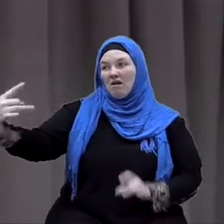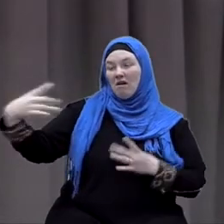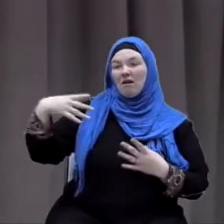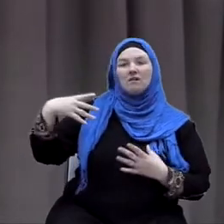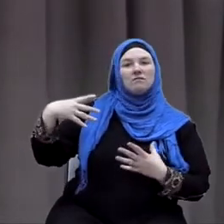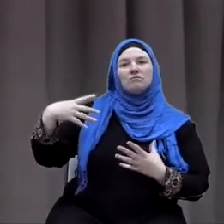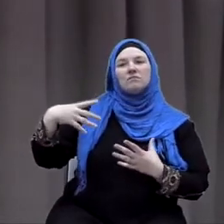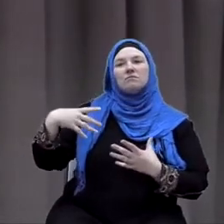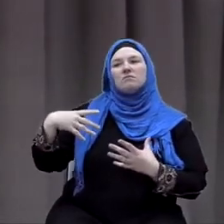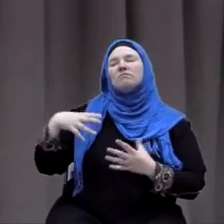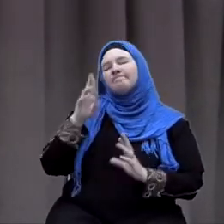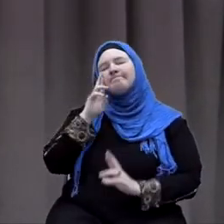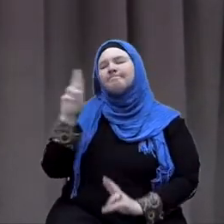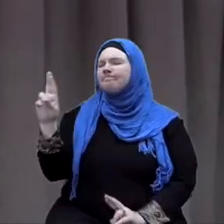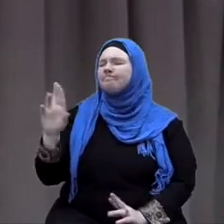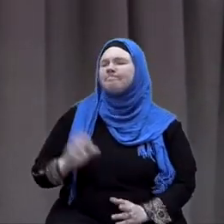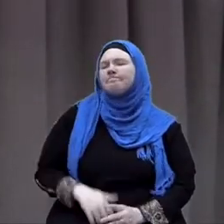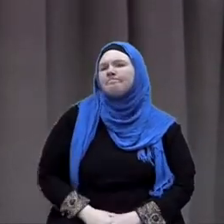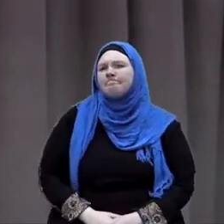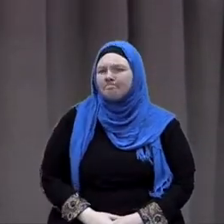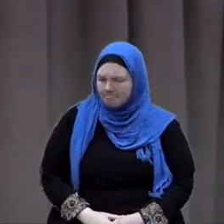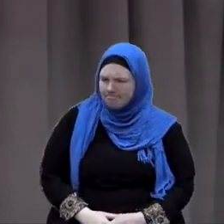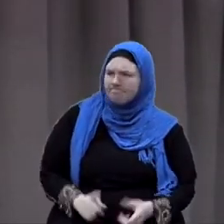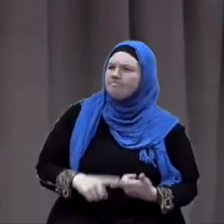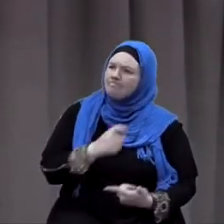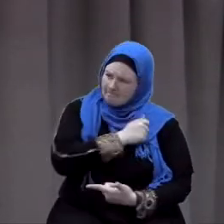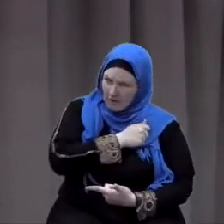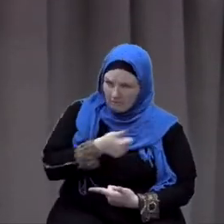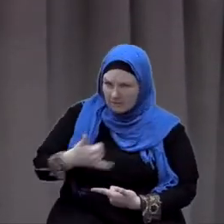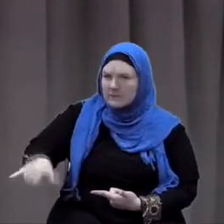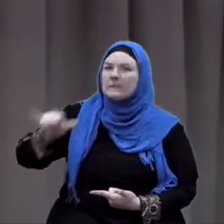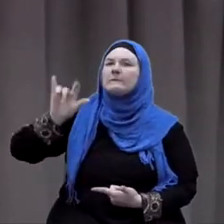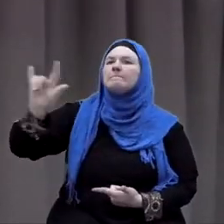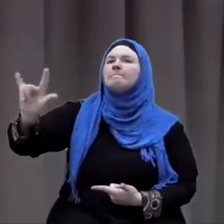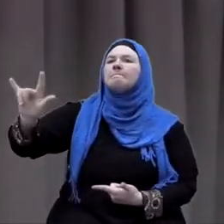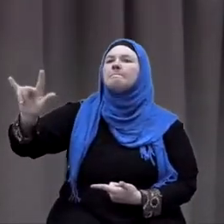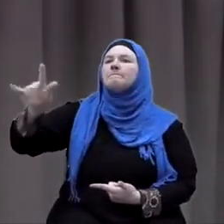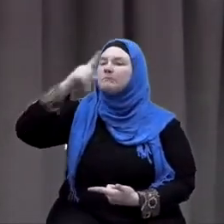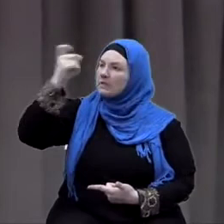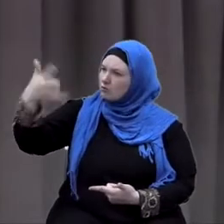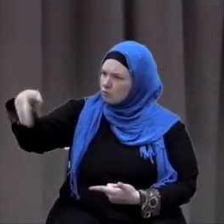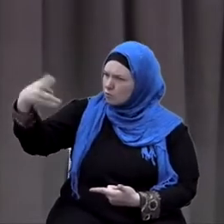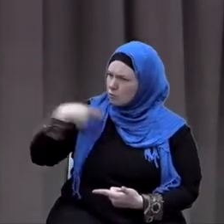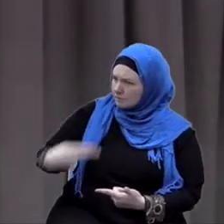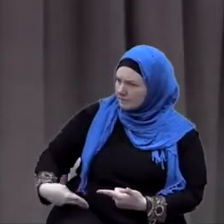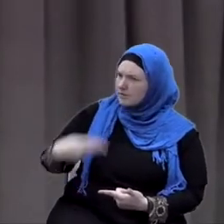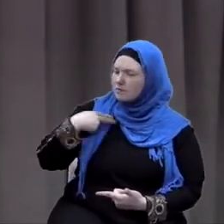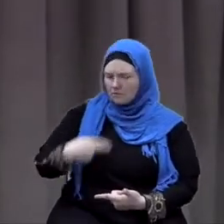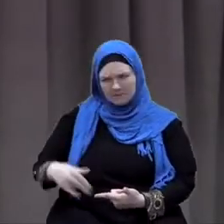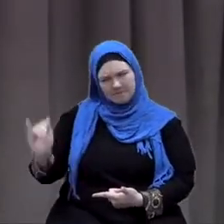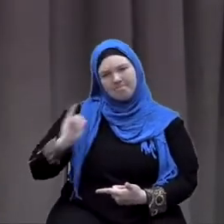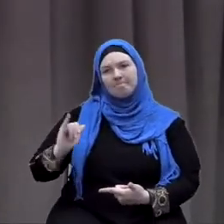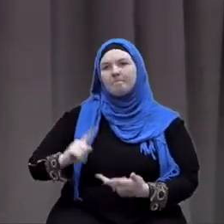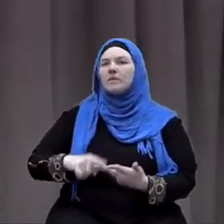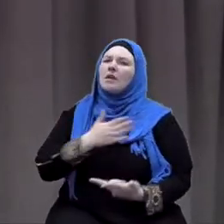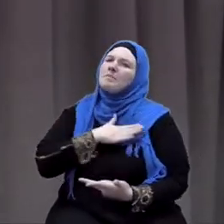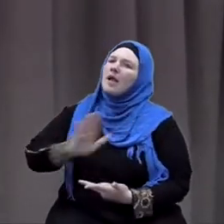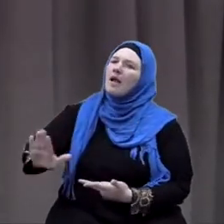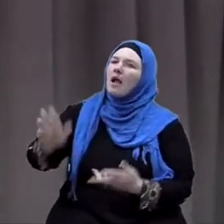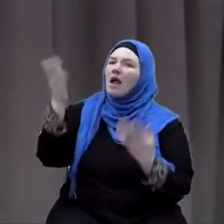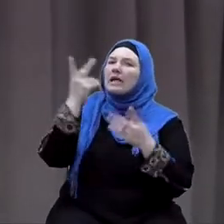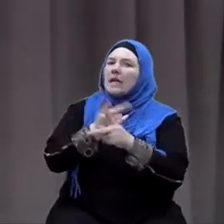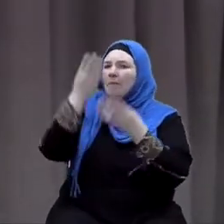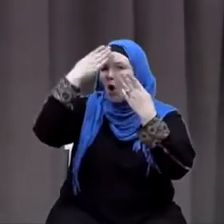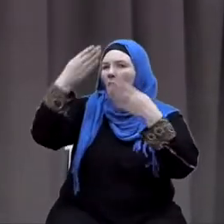statement of respect, a statement of love, a statement of compassion, and an